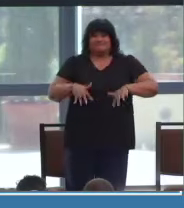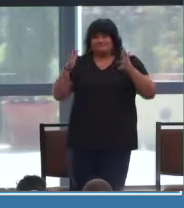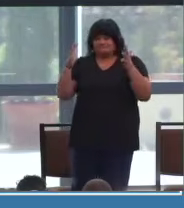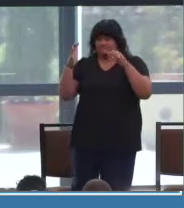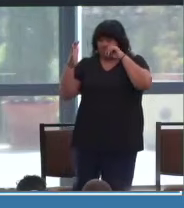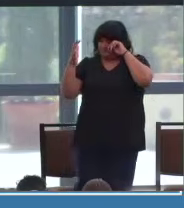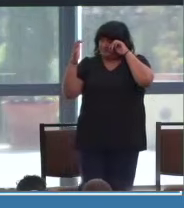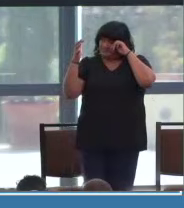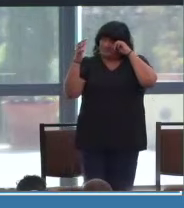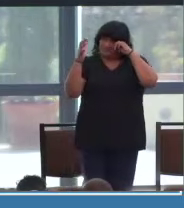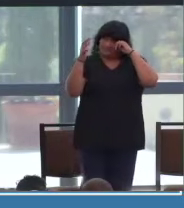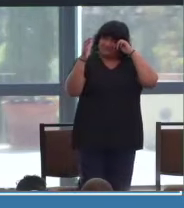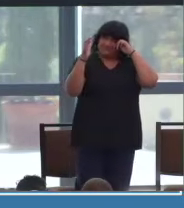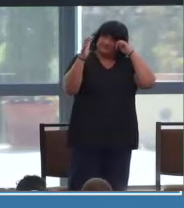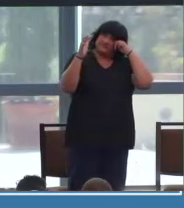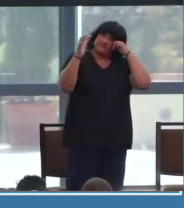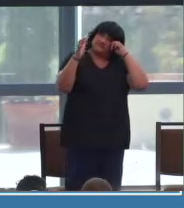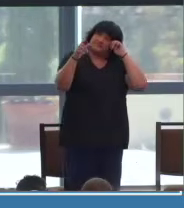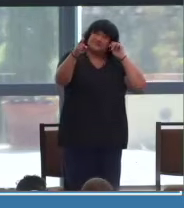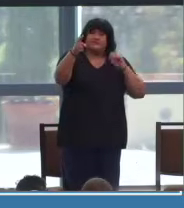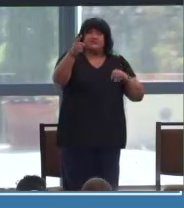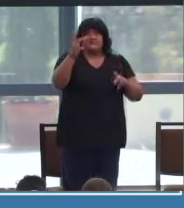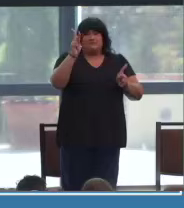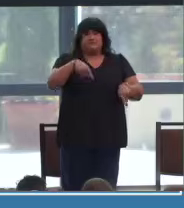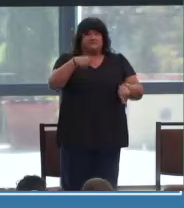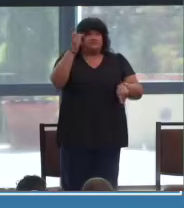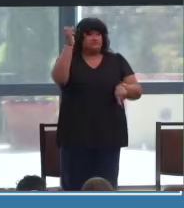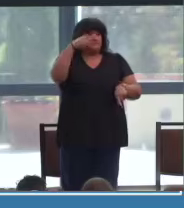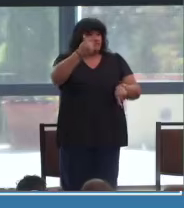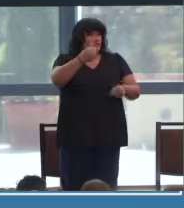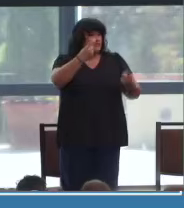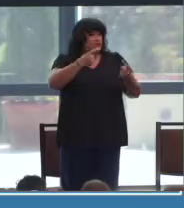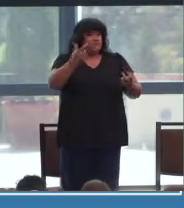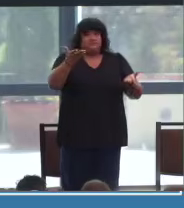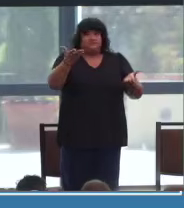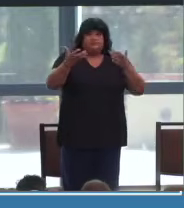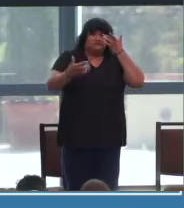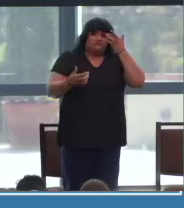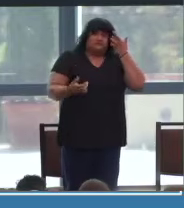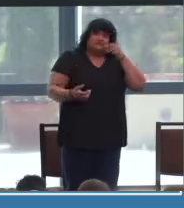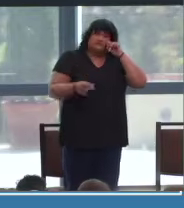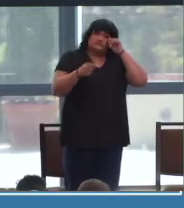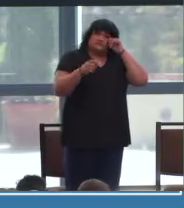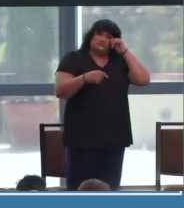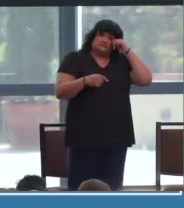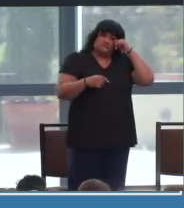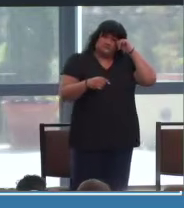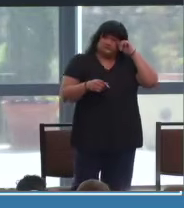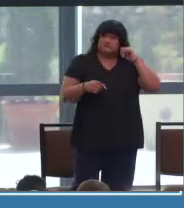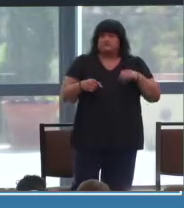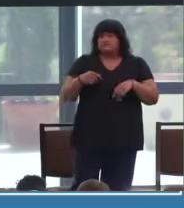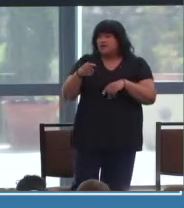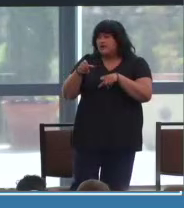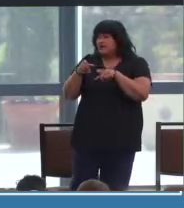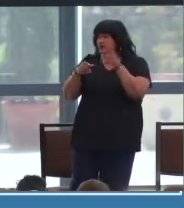you. If there's any questions in the room, I can certainly come around with the mic. And we have some